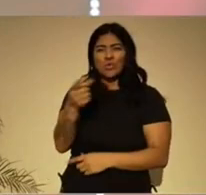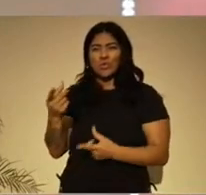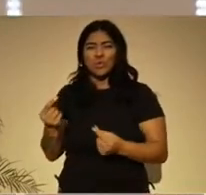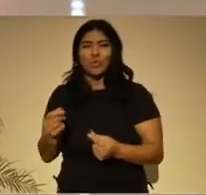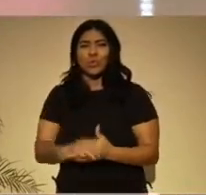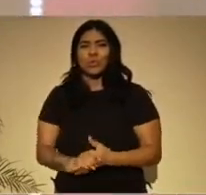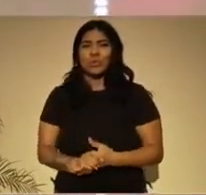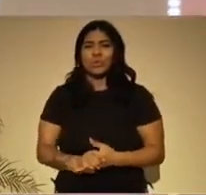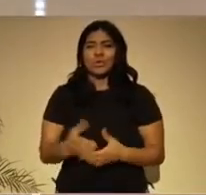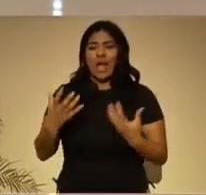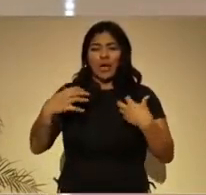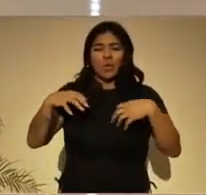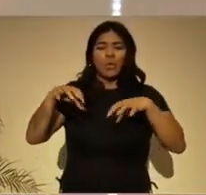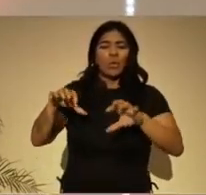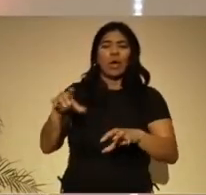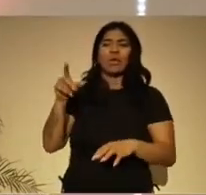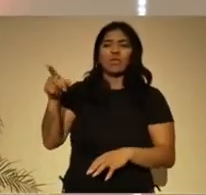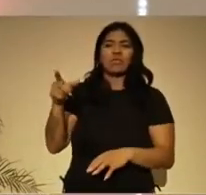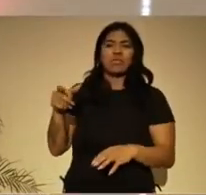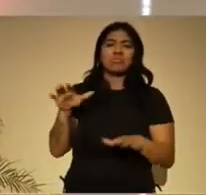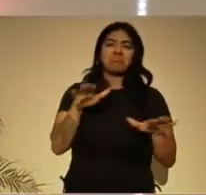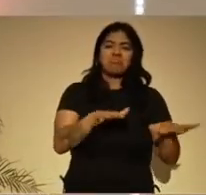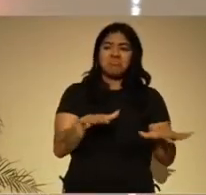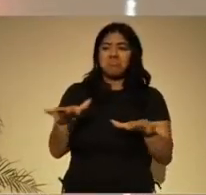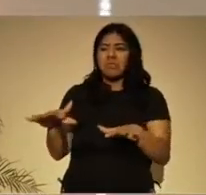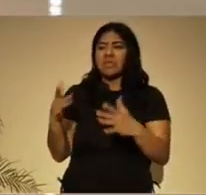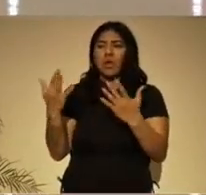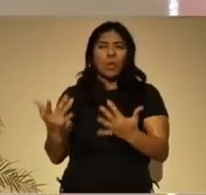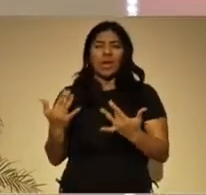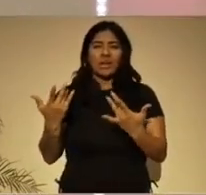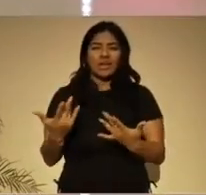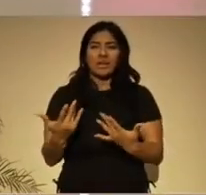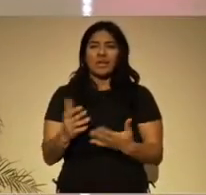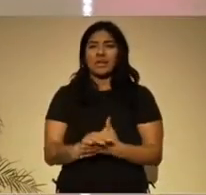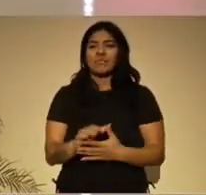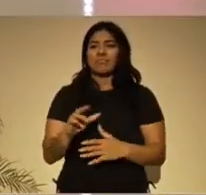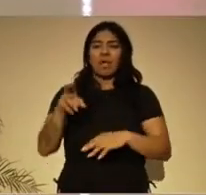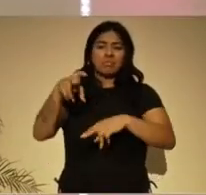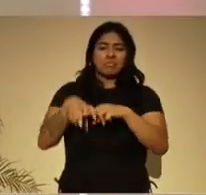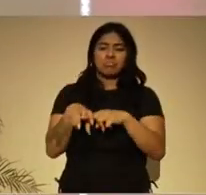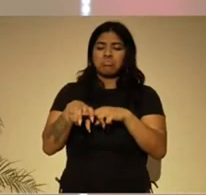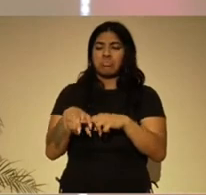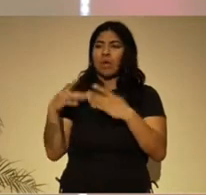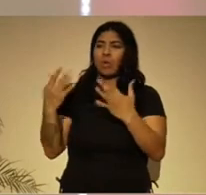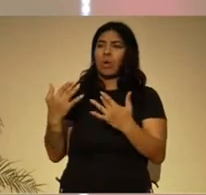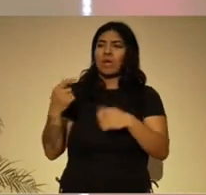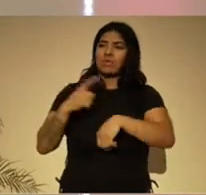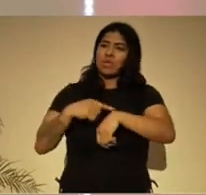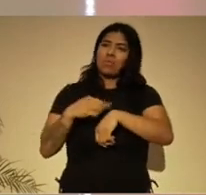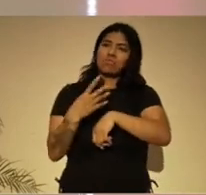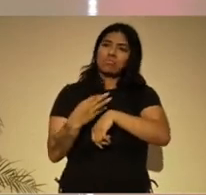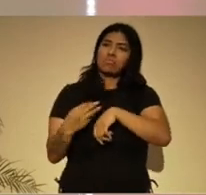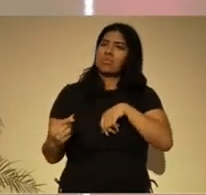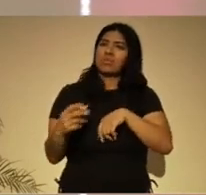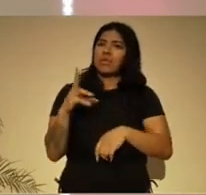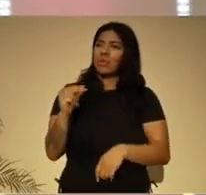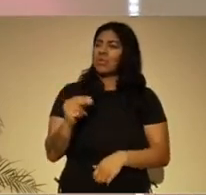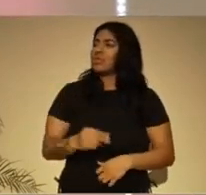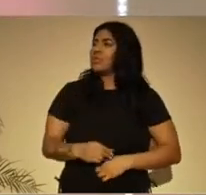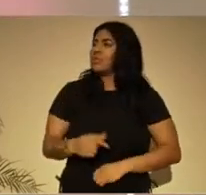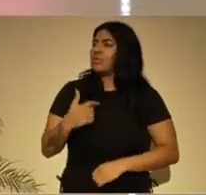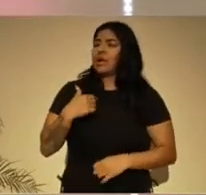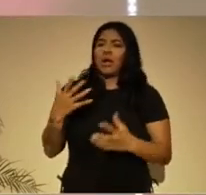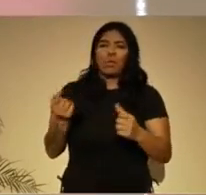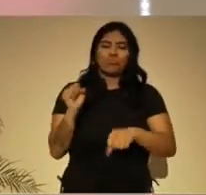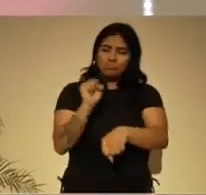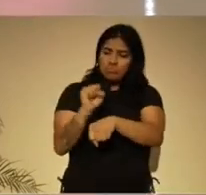saying, I don't want you to just be passive as you wait. I don't want you to just sit there and just wait for time to go by. I want you to